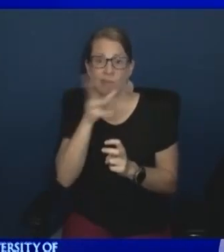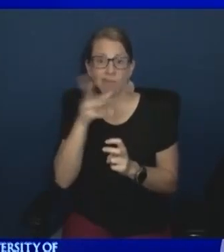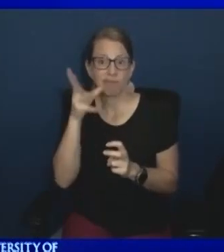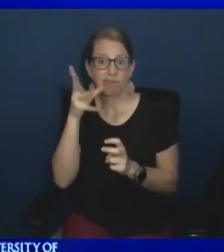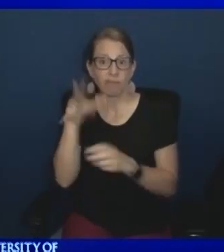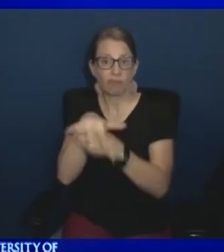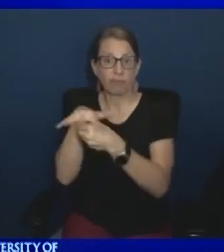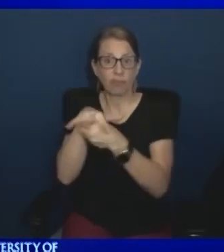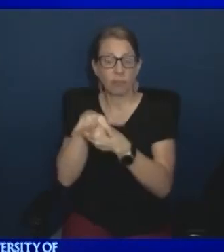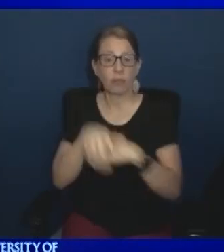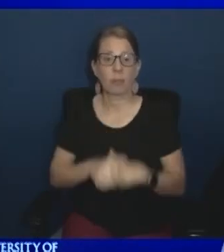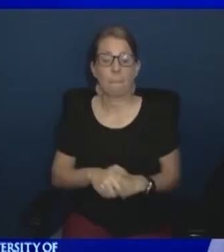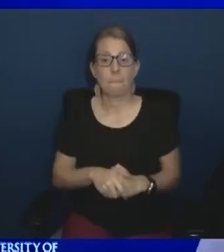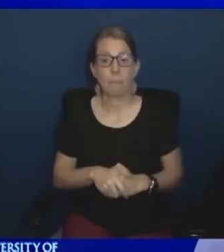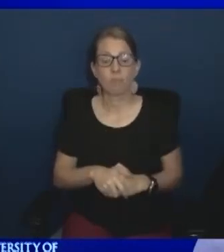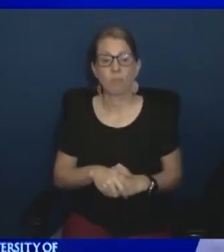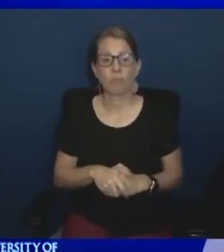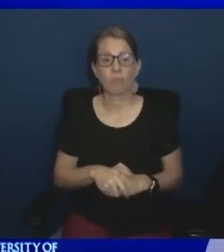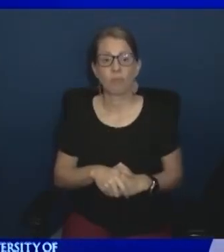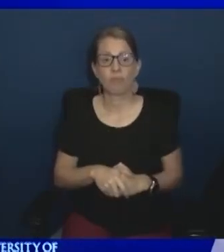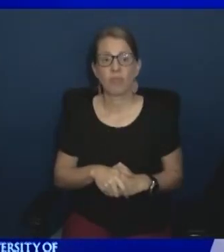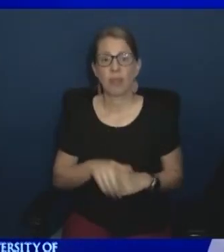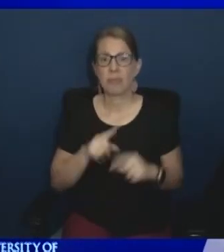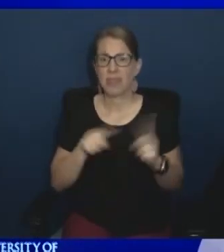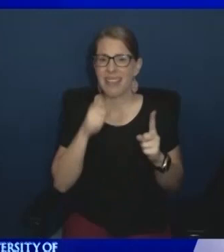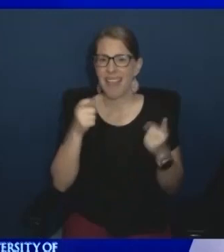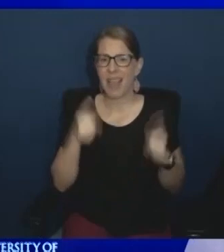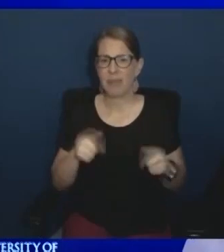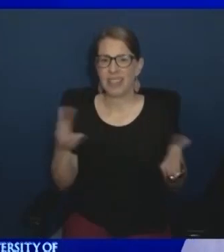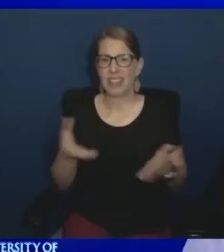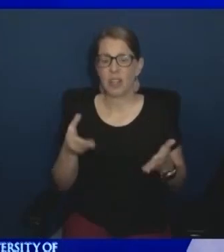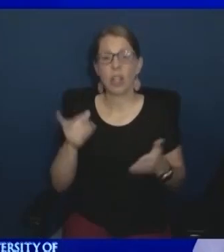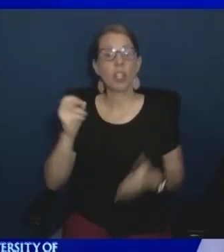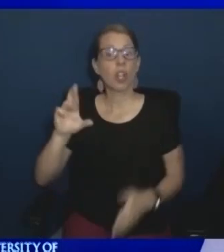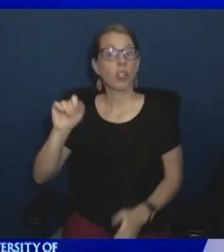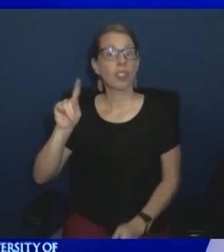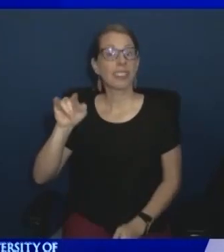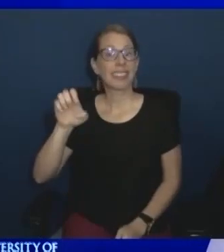really necessarily any of that here. Dr. Stites may have more insight to that.